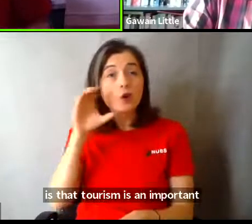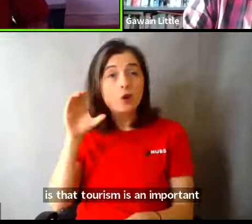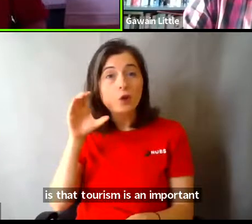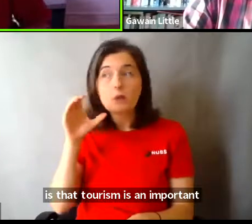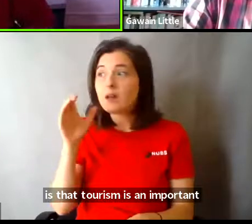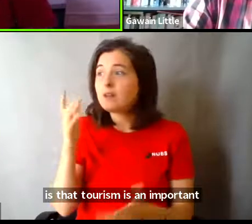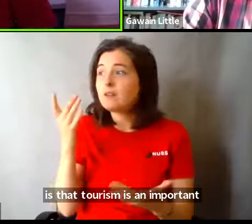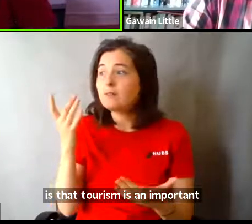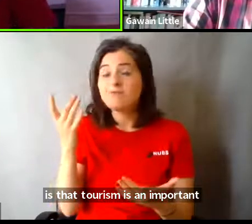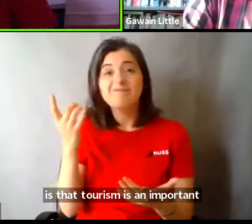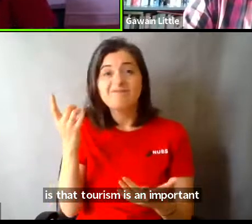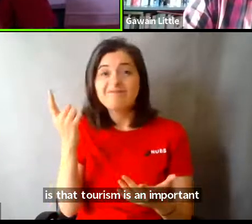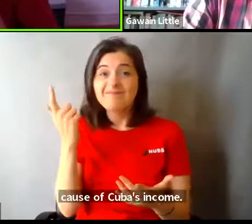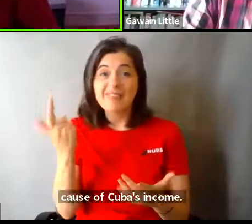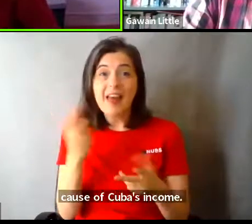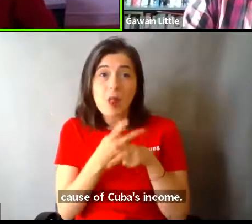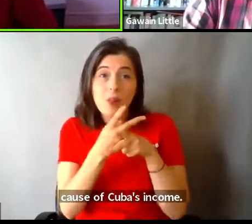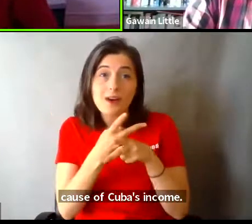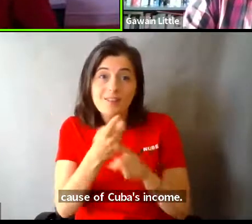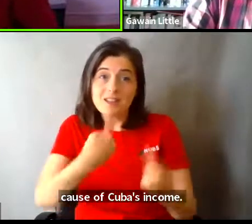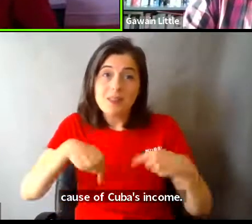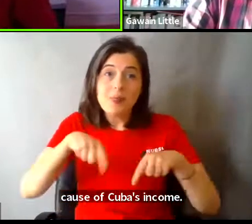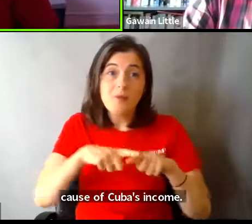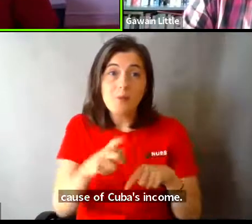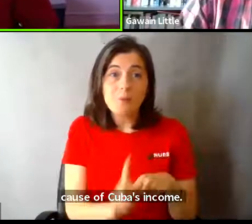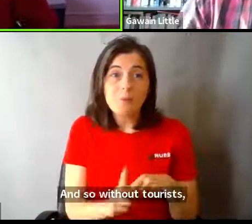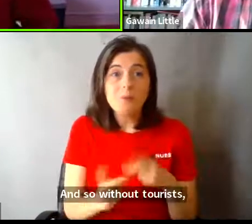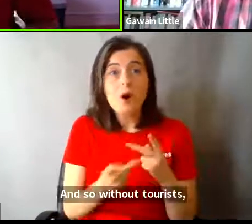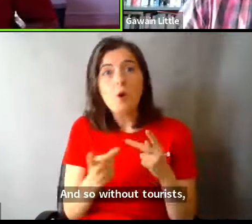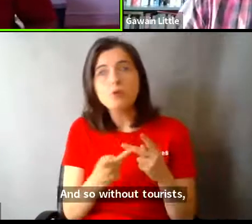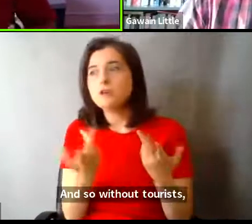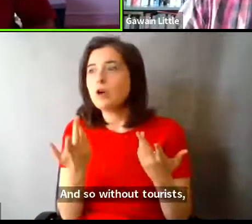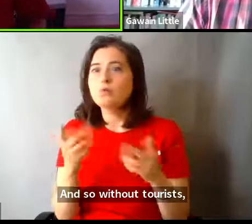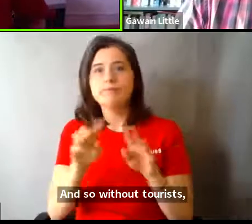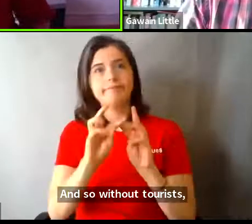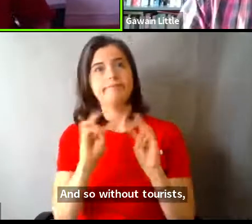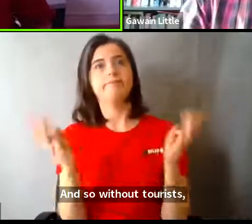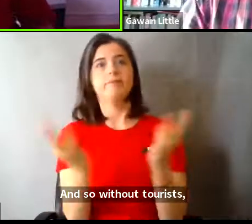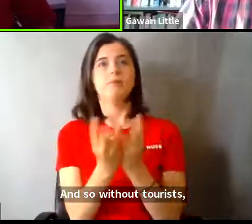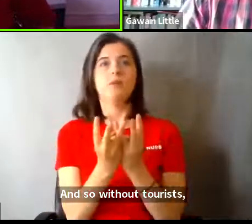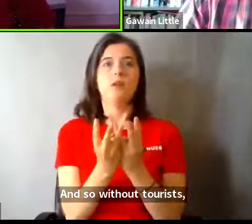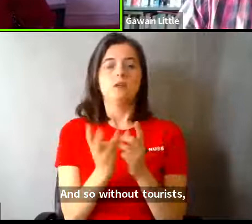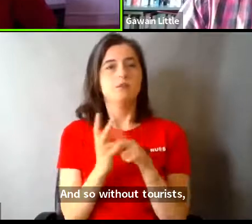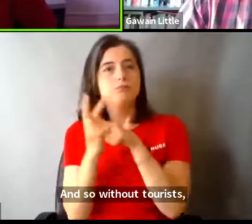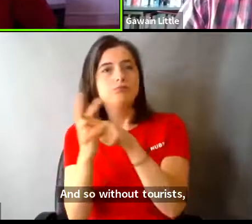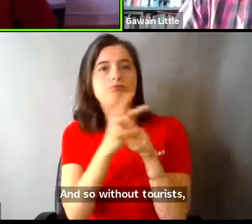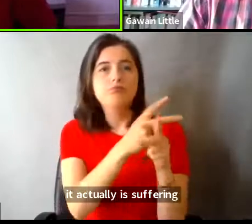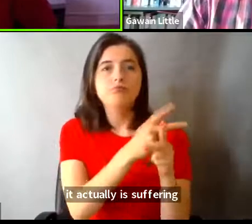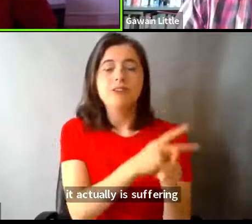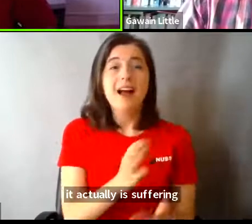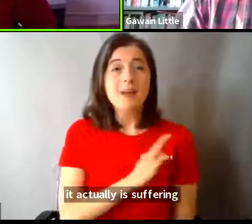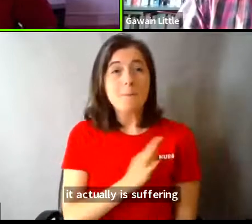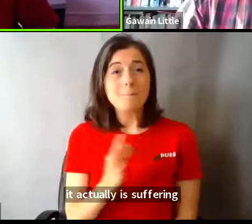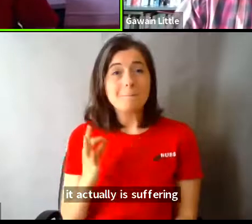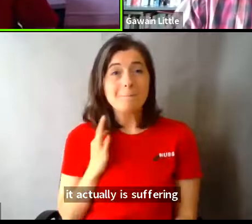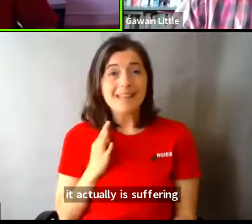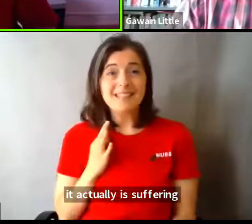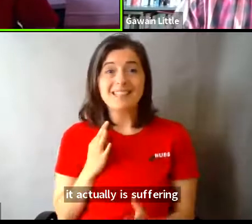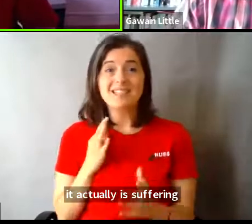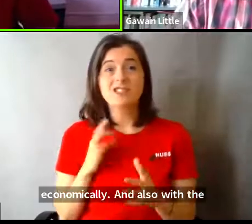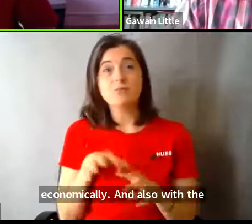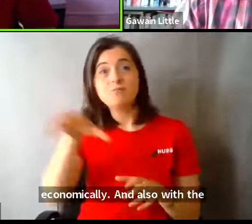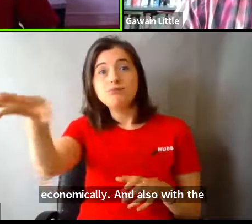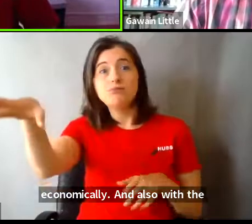and for populations abroad. So it's sent medics to more than 20 countries. It's had doctors in places